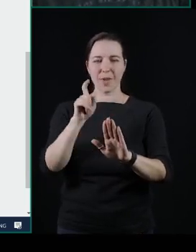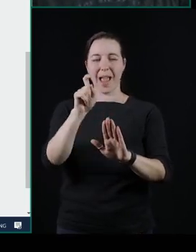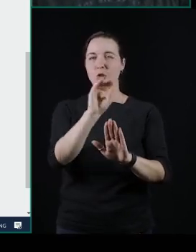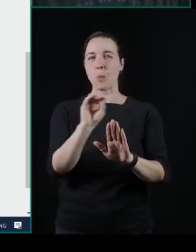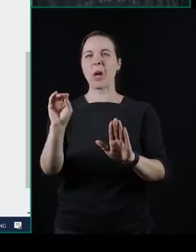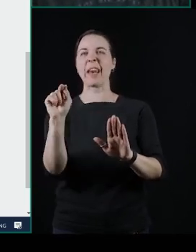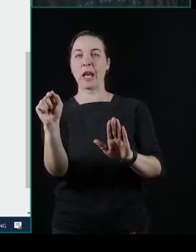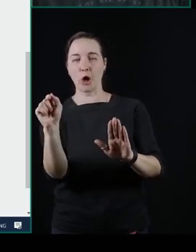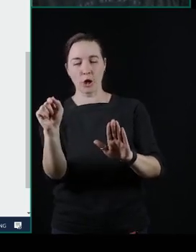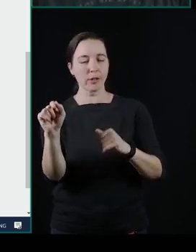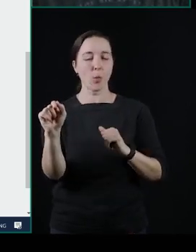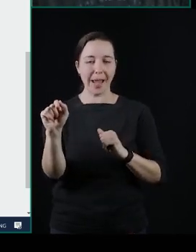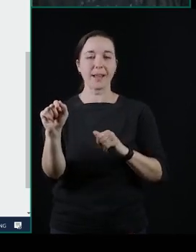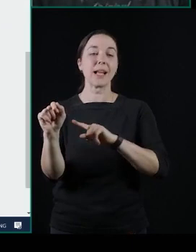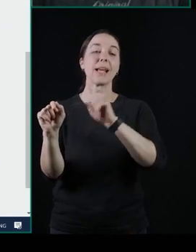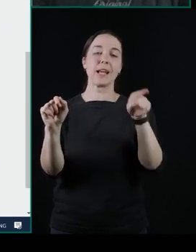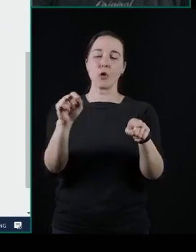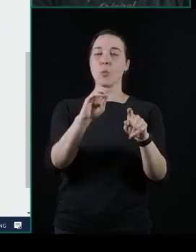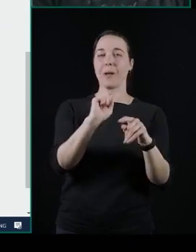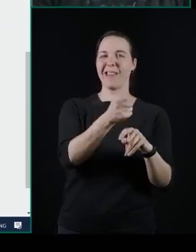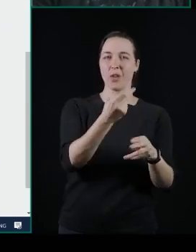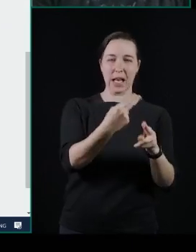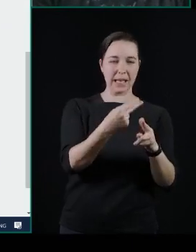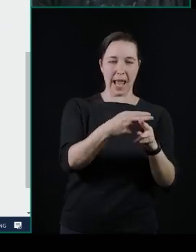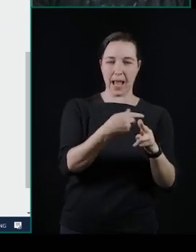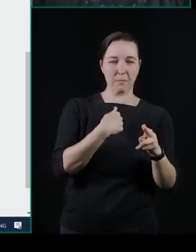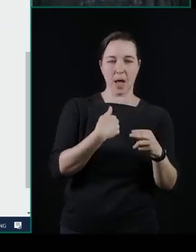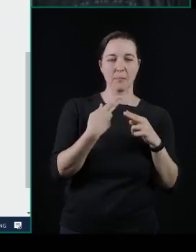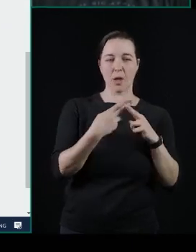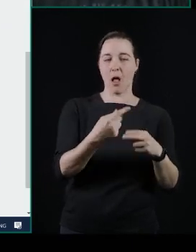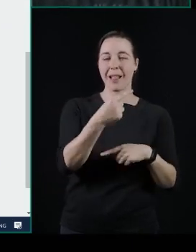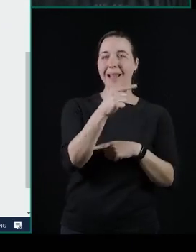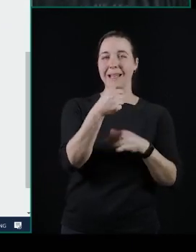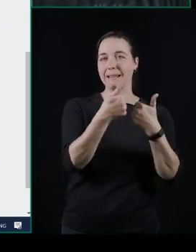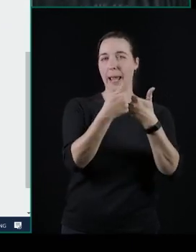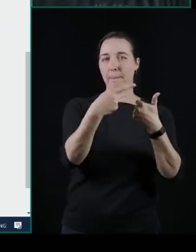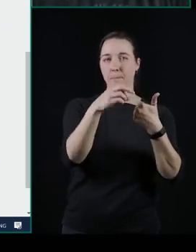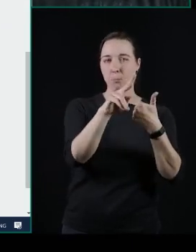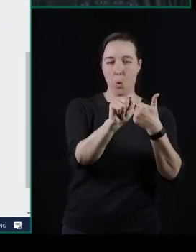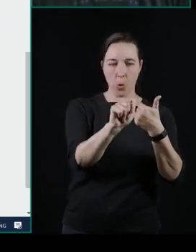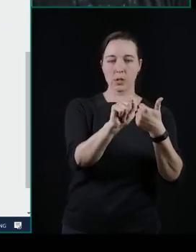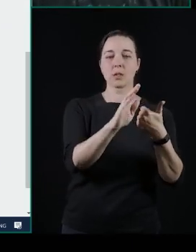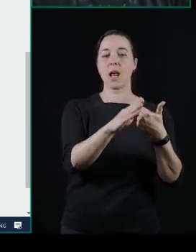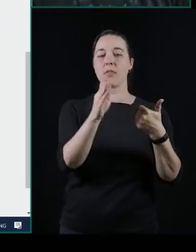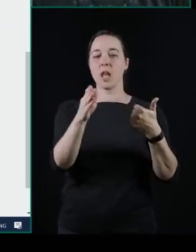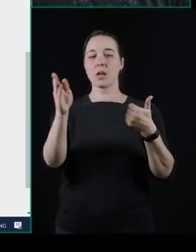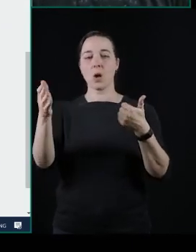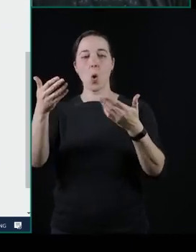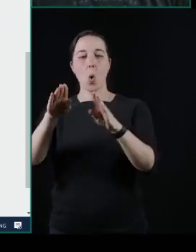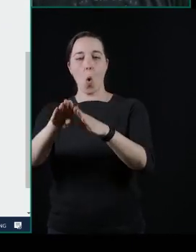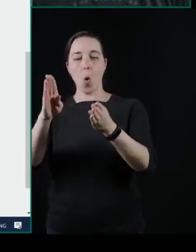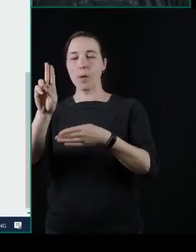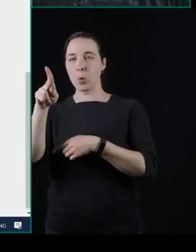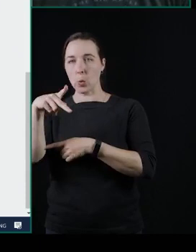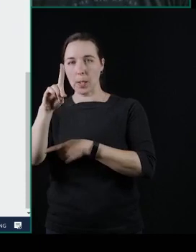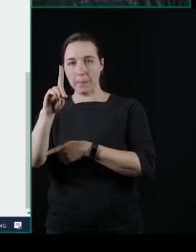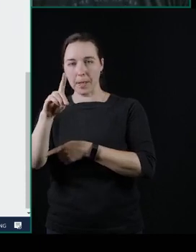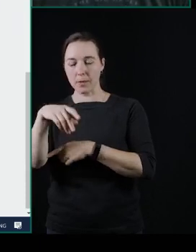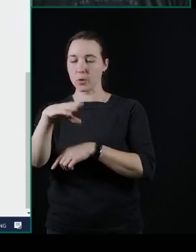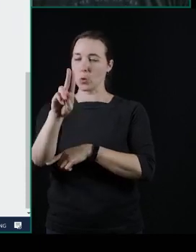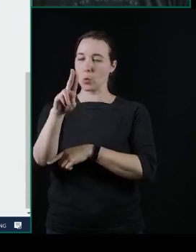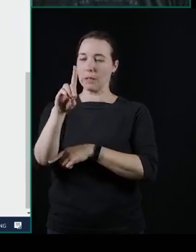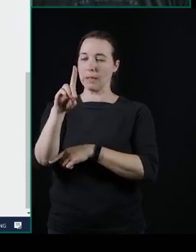have to put it here. Here we have to give a name. I'm gonna just call it game port. Open Arena is using the